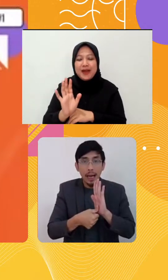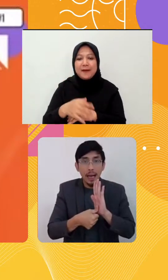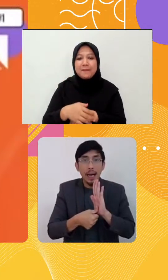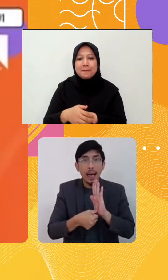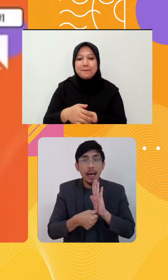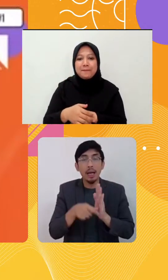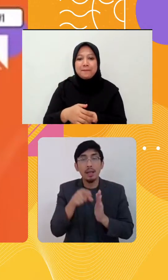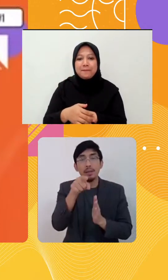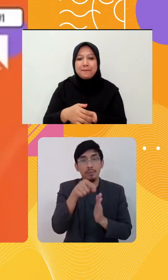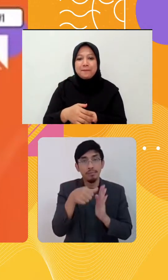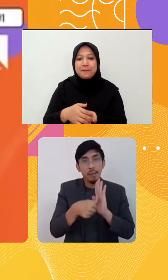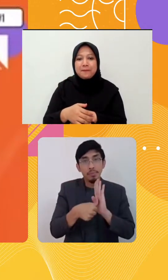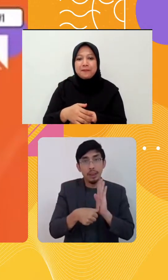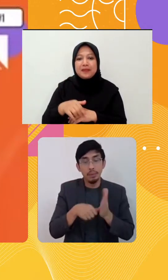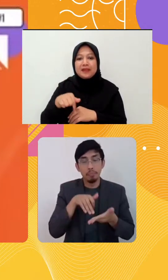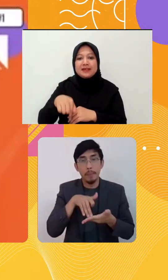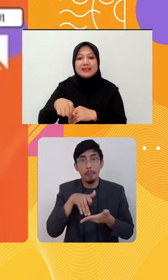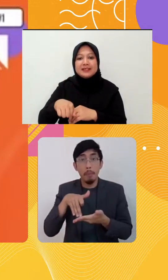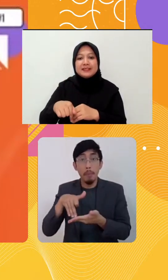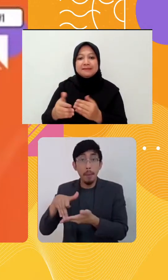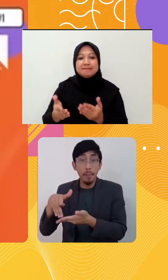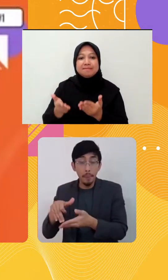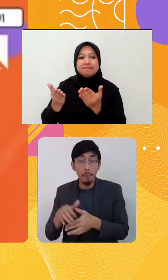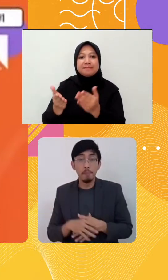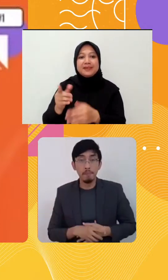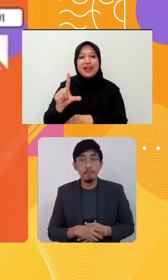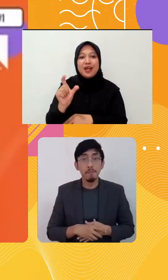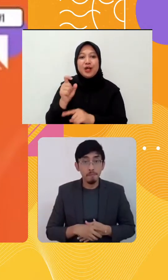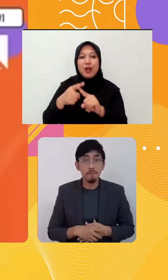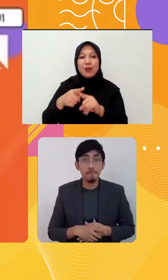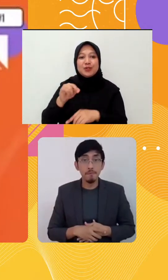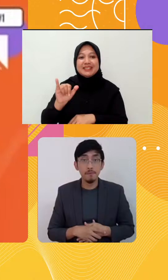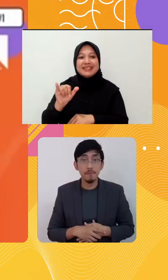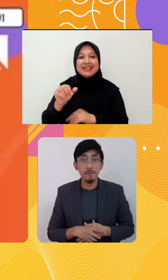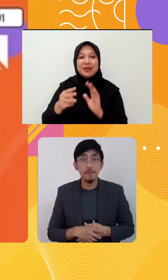give over to Luxi. Time's yours.